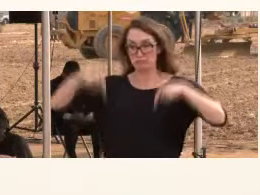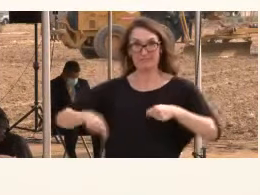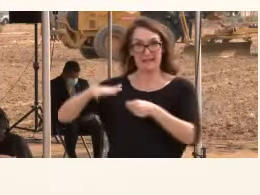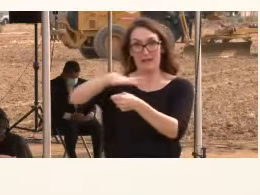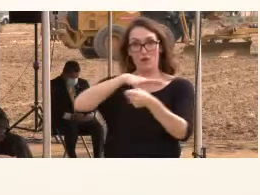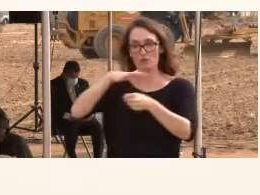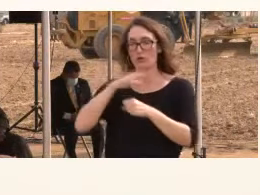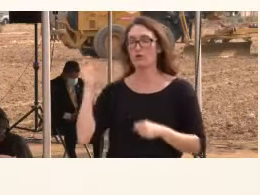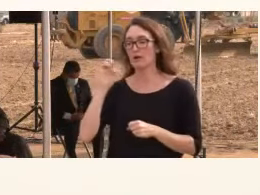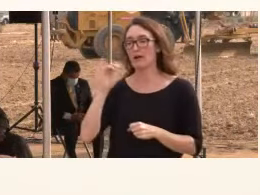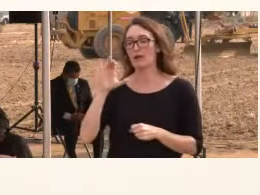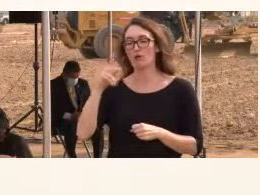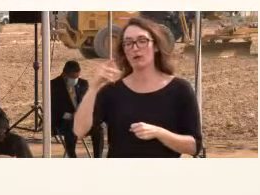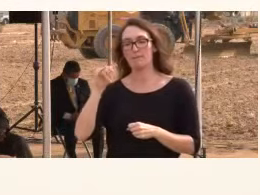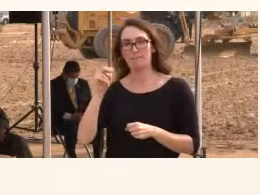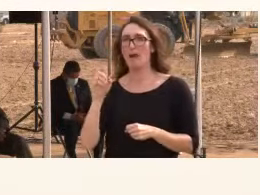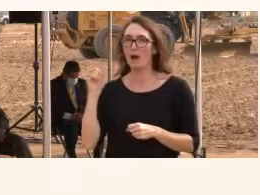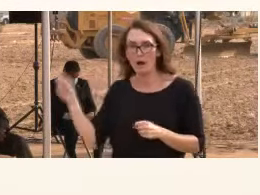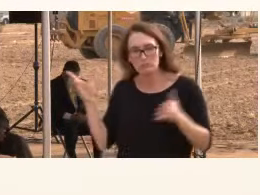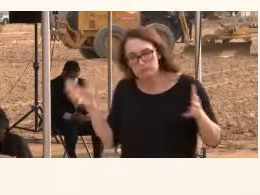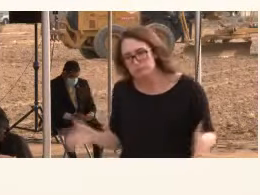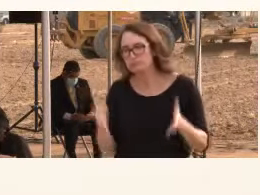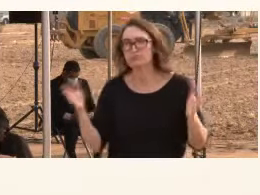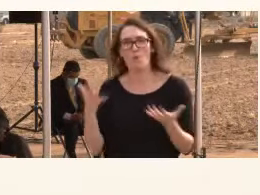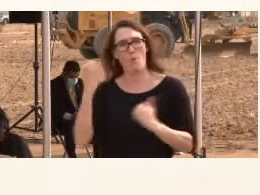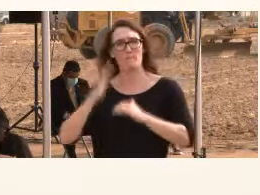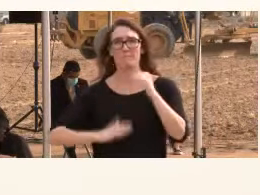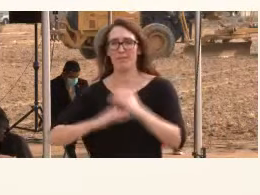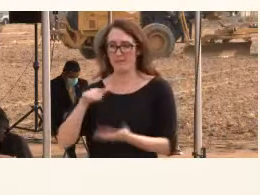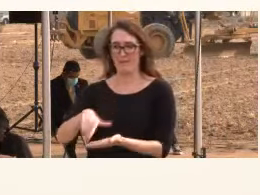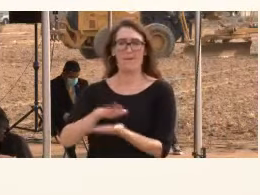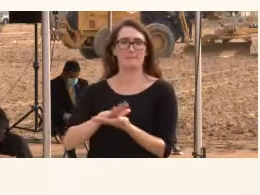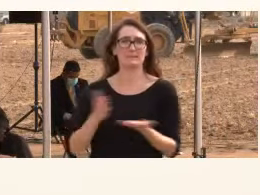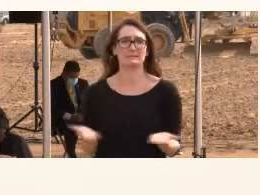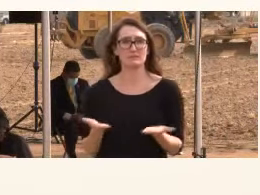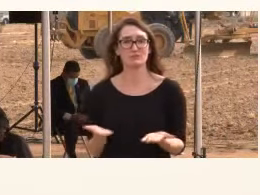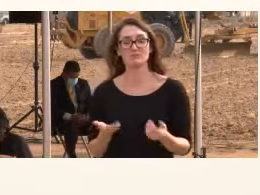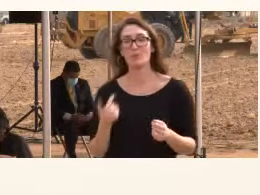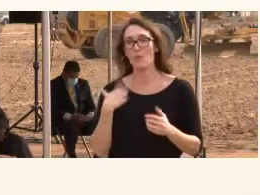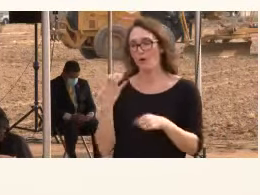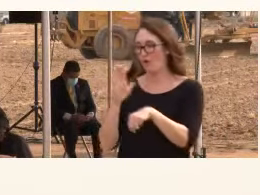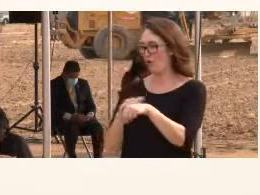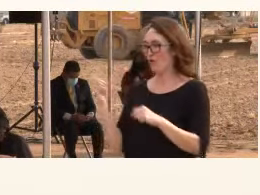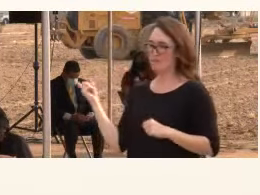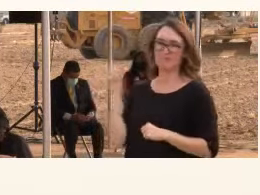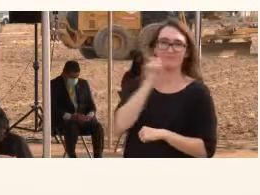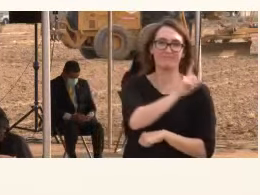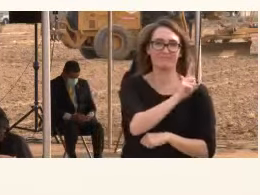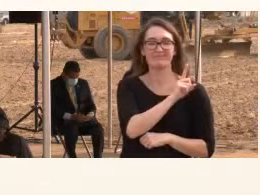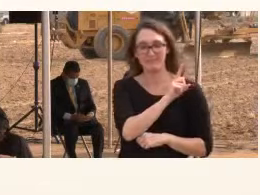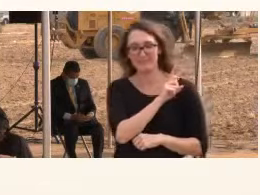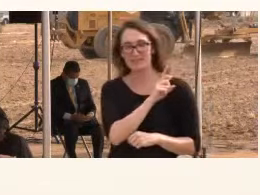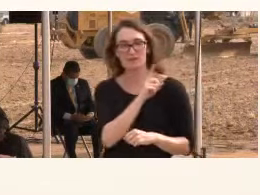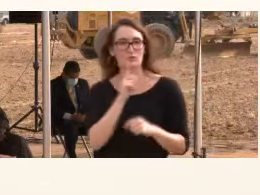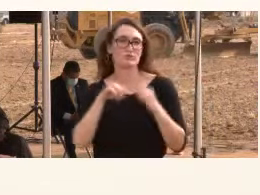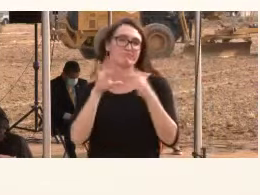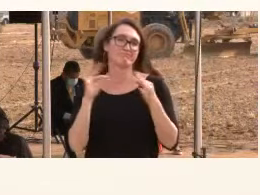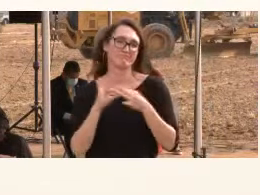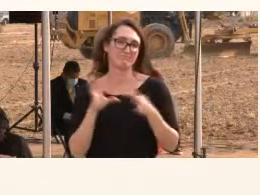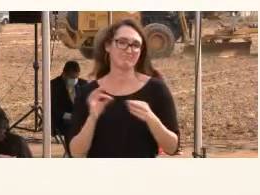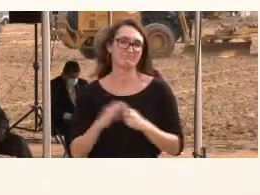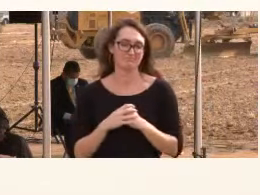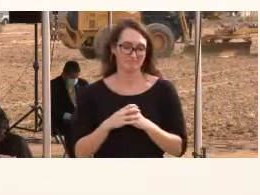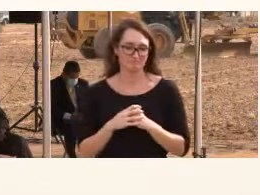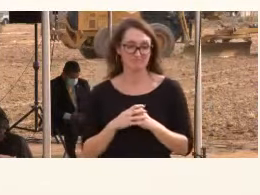big proponent of building a campus in West Fresno, and I'd like to call him up to the room, to the podium, to say a few